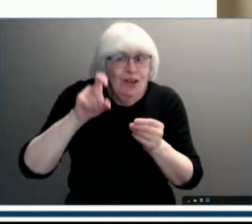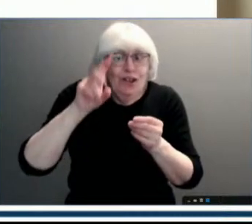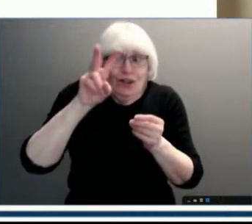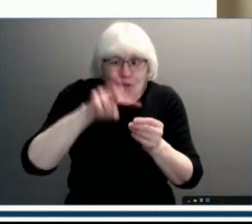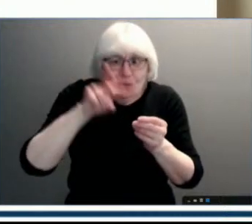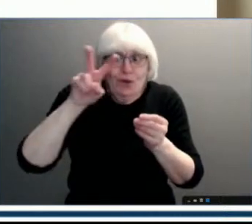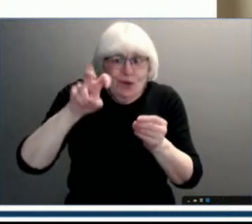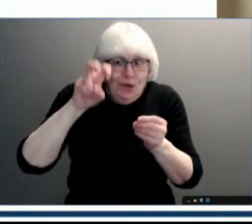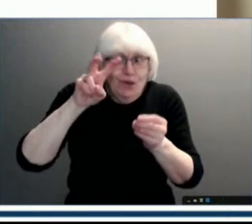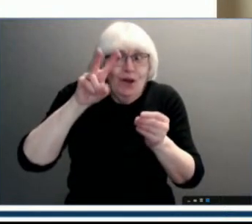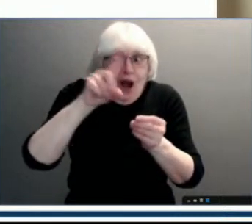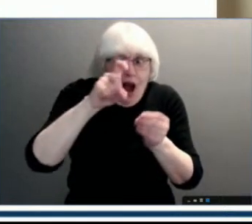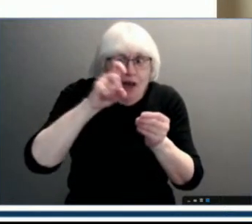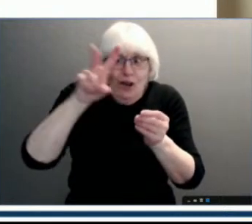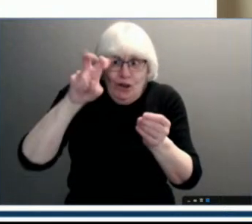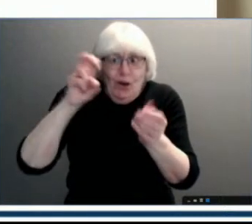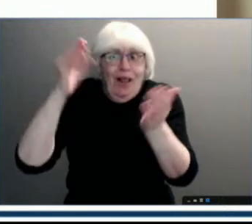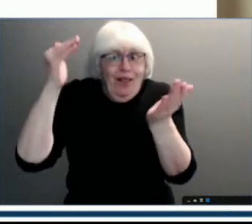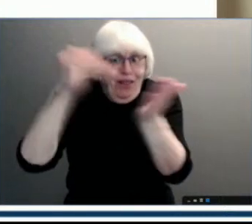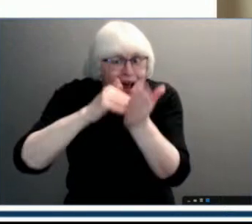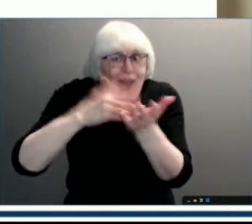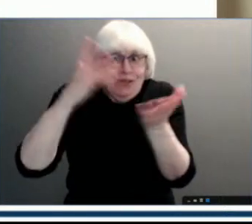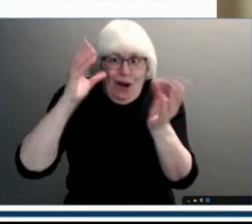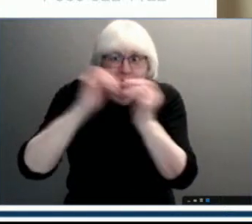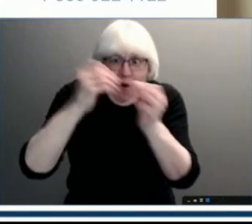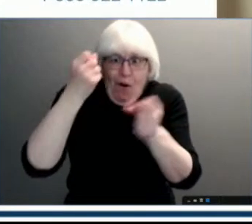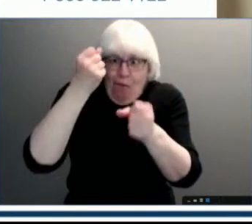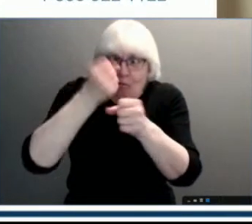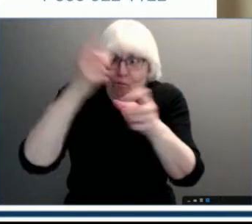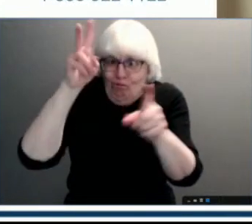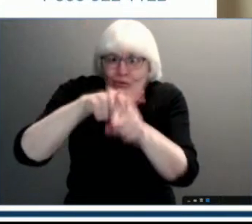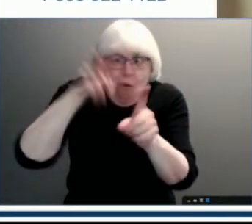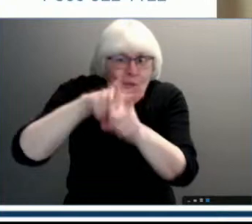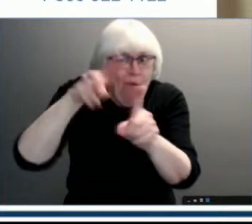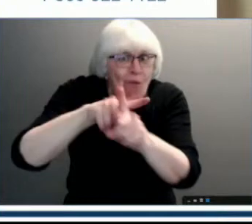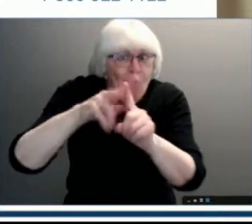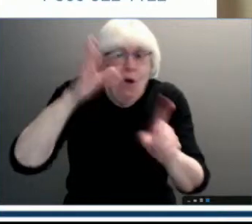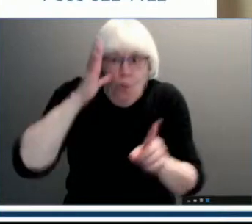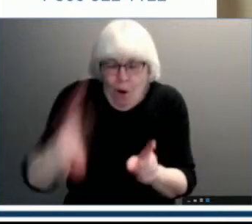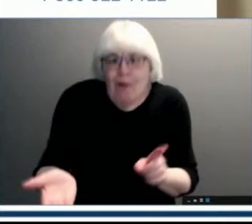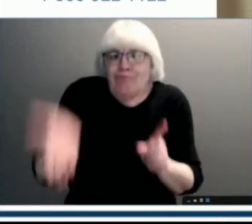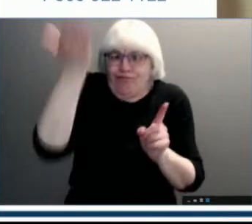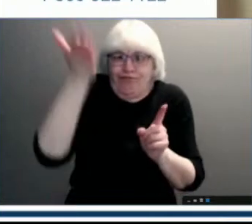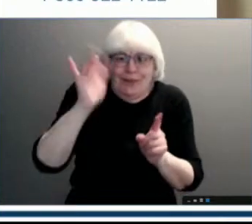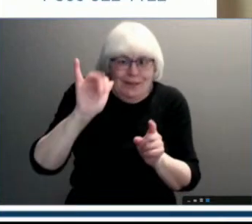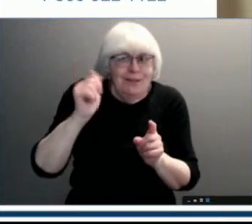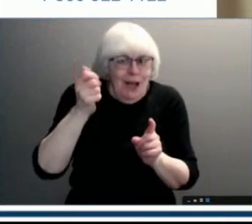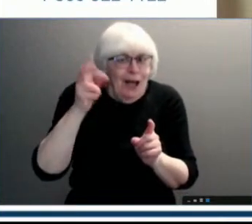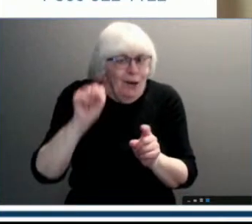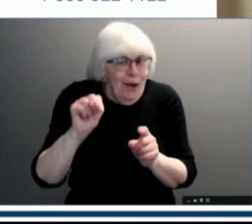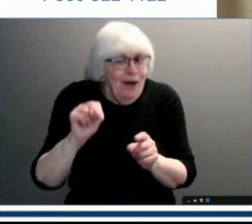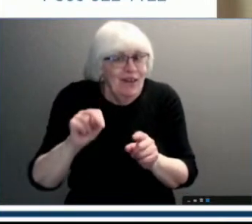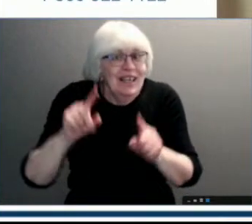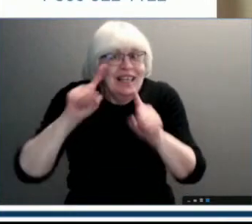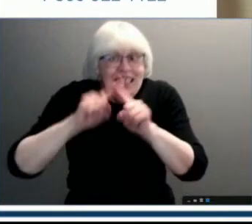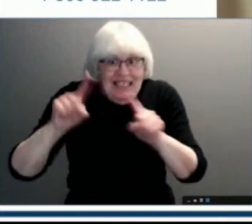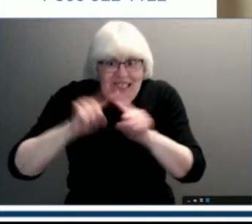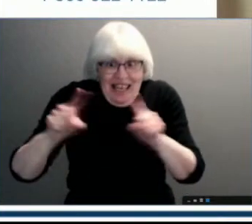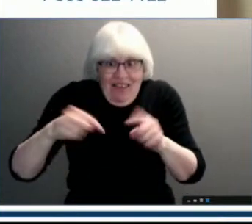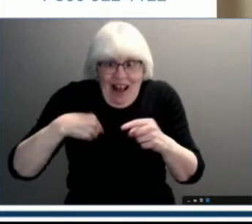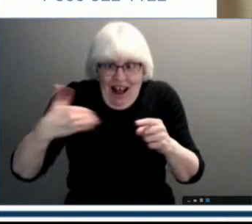January. That will go up. How fast that goes up depends on the human resources that